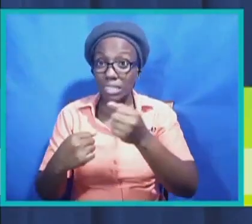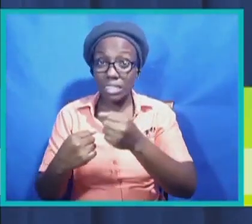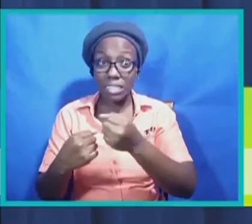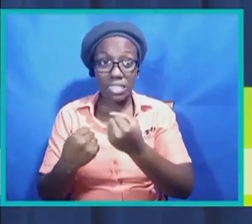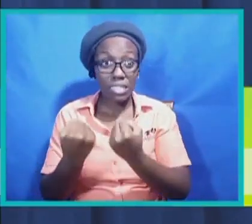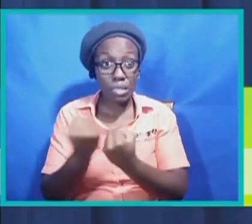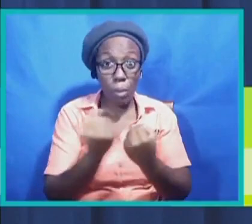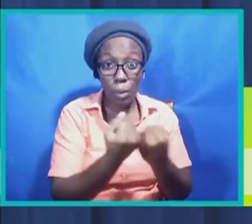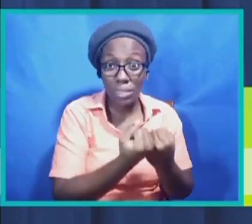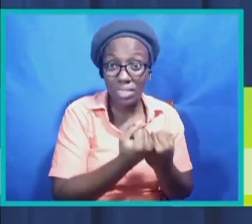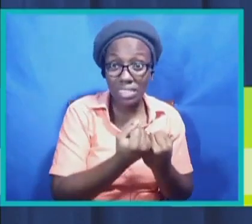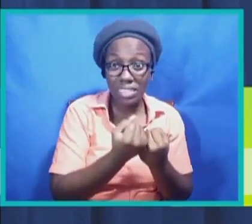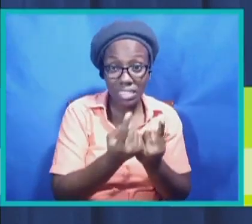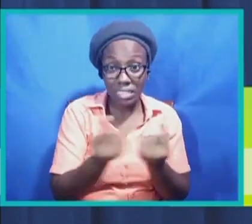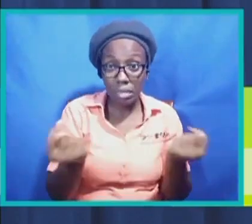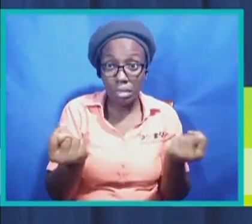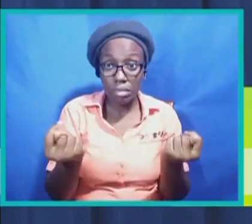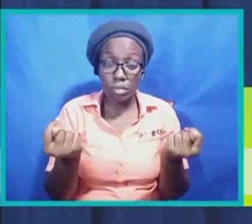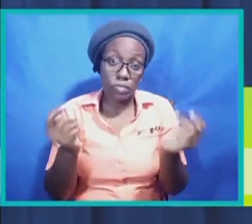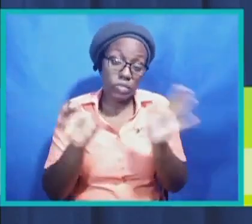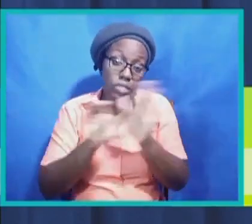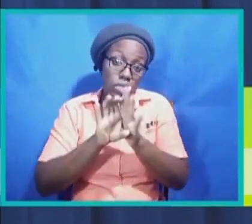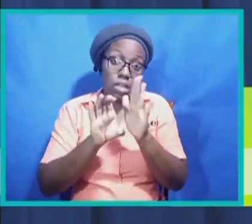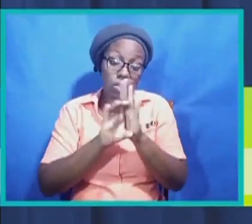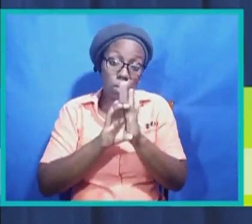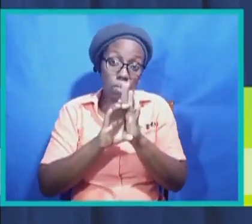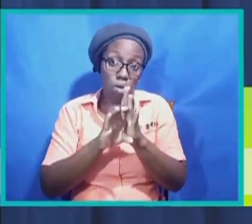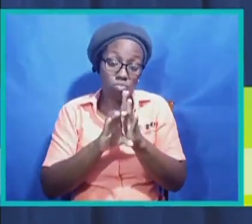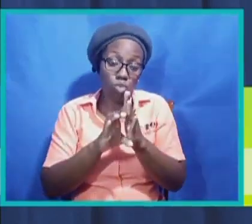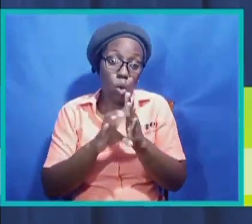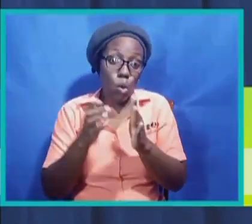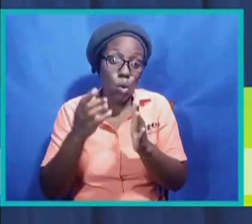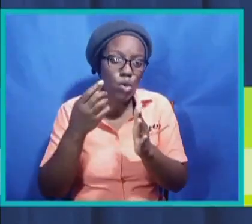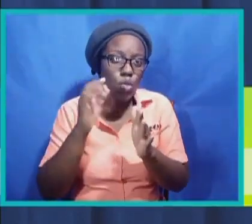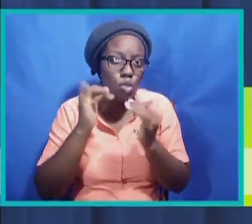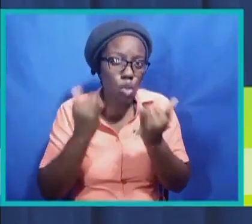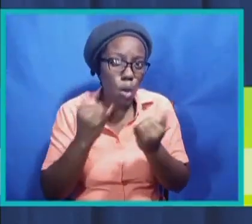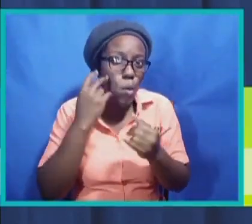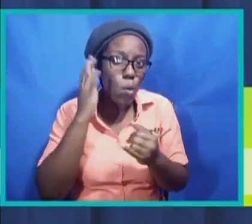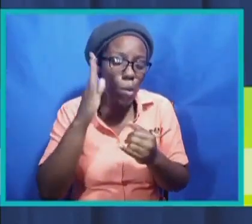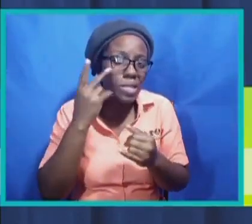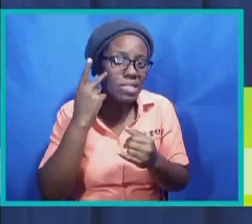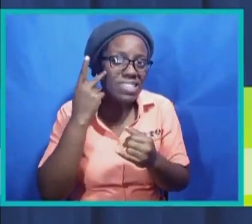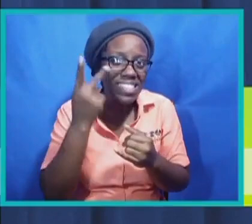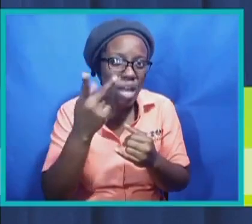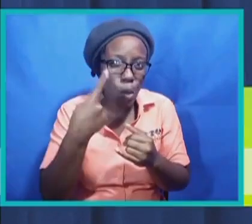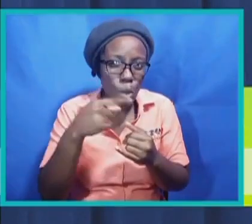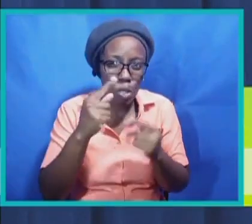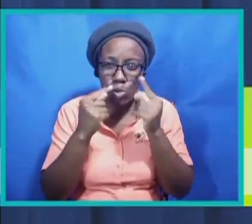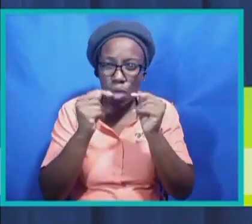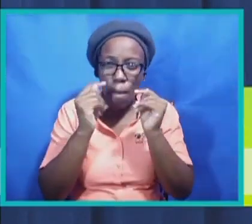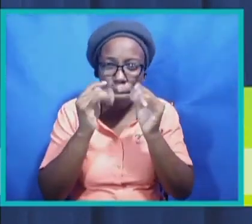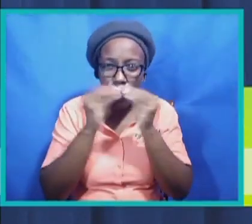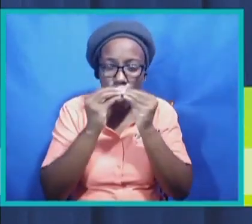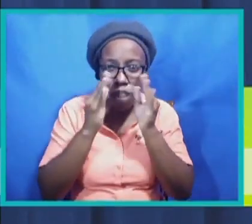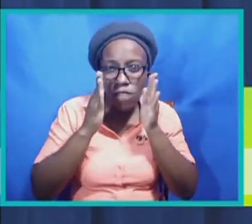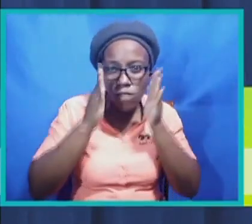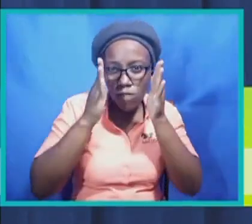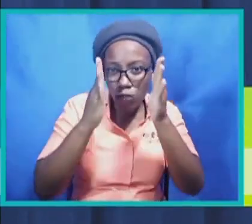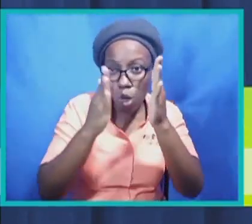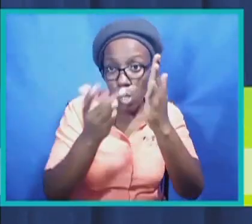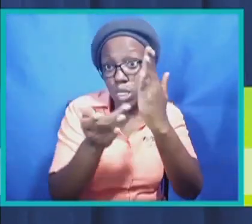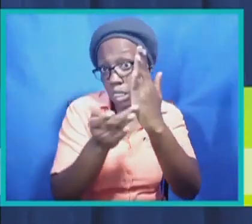use of technology, so that the pandemic, in a sense, and this reform process where we're looking at